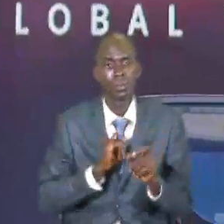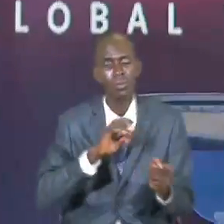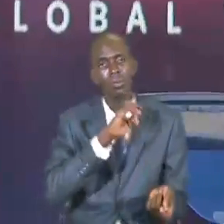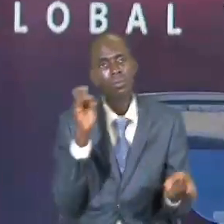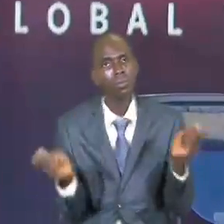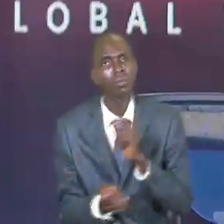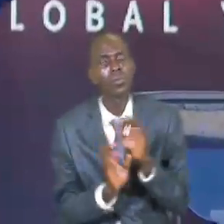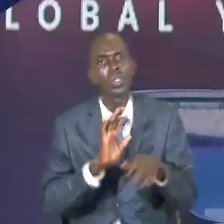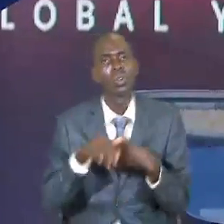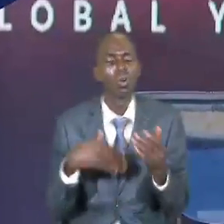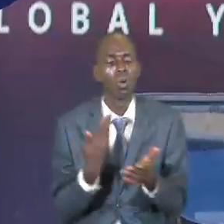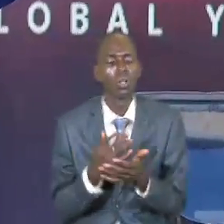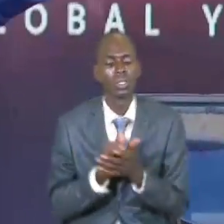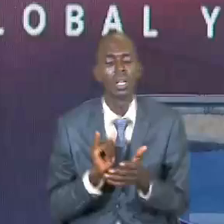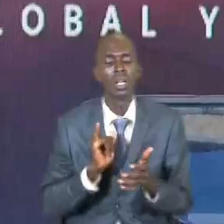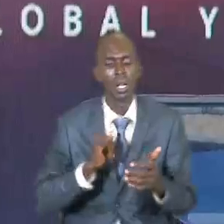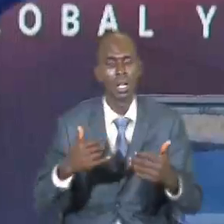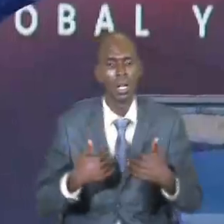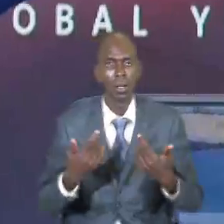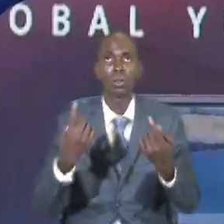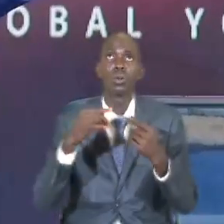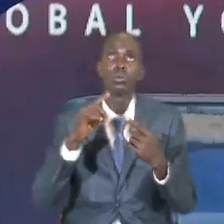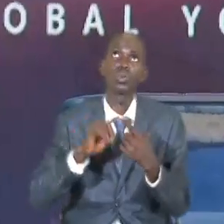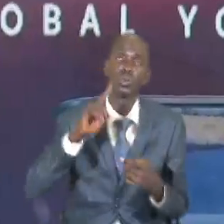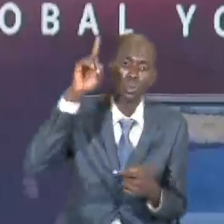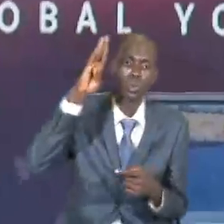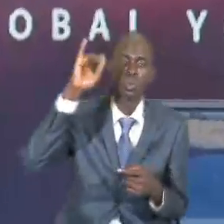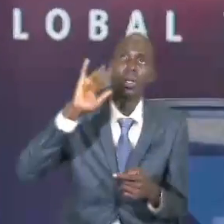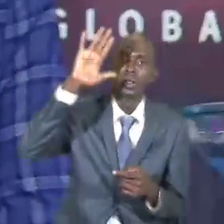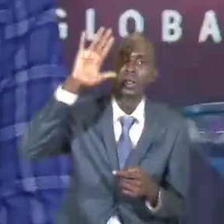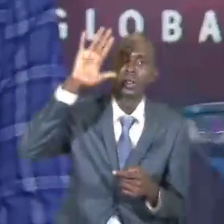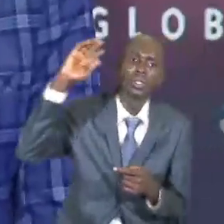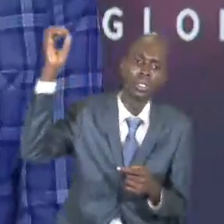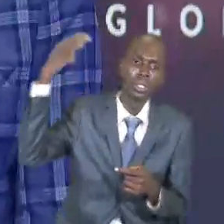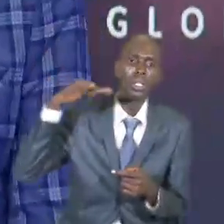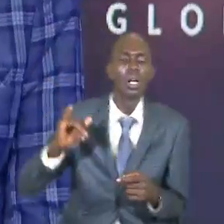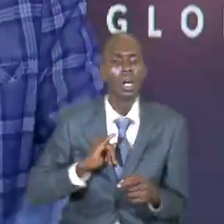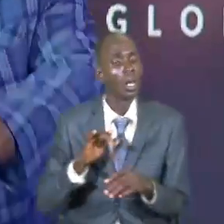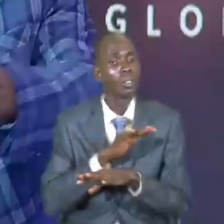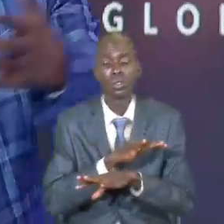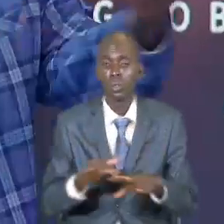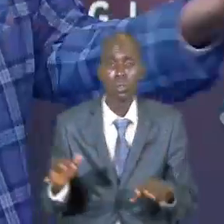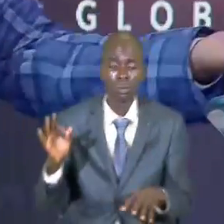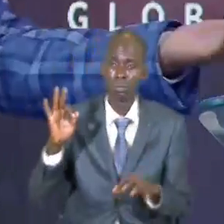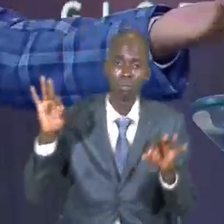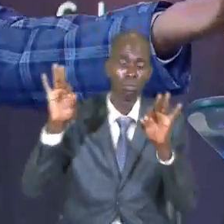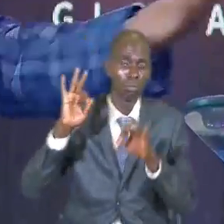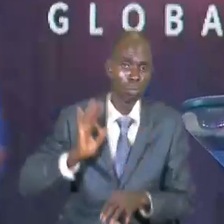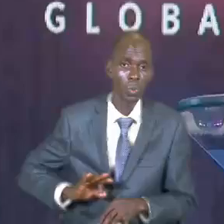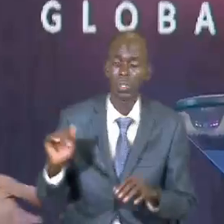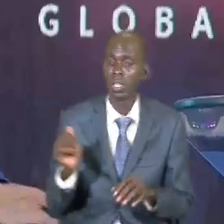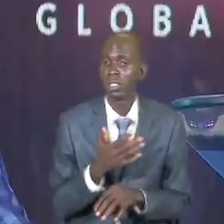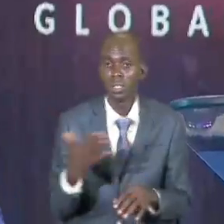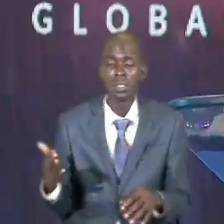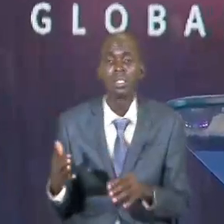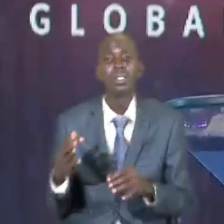by merit. I want your grace. I don't deserve anything. If it's to deserve, that's justice. But it is the grace of